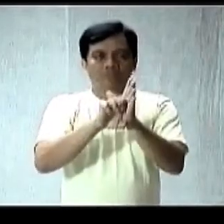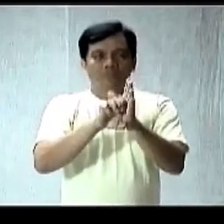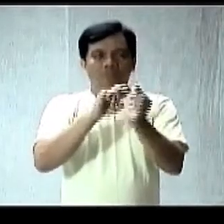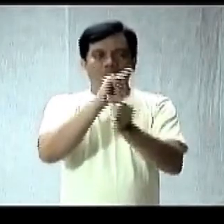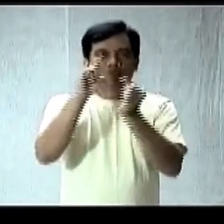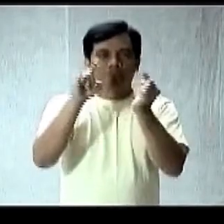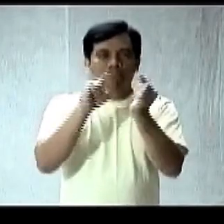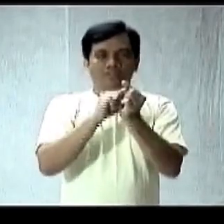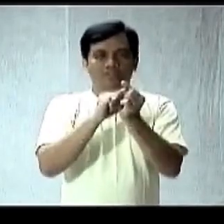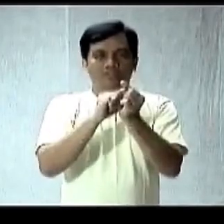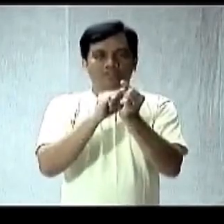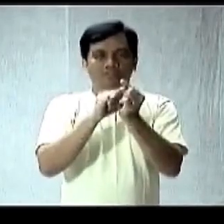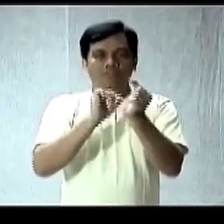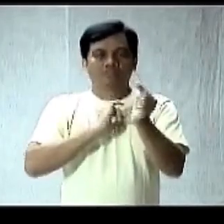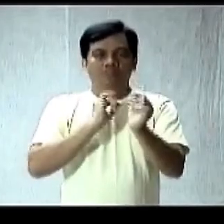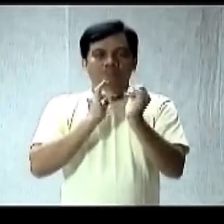example,